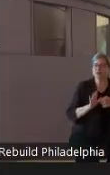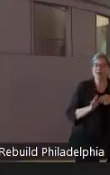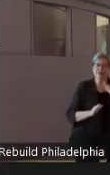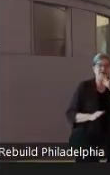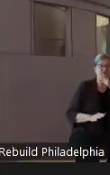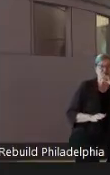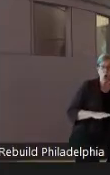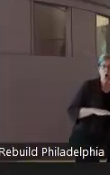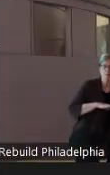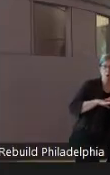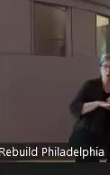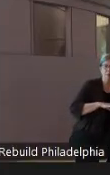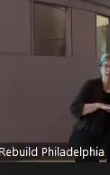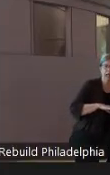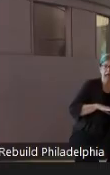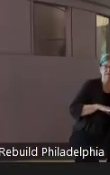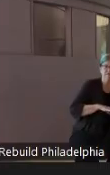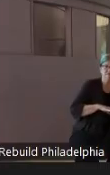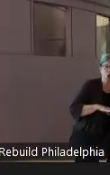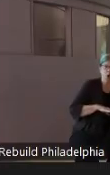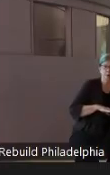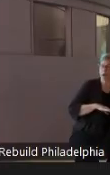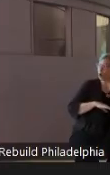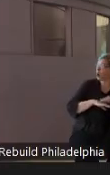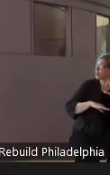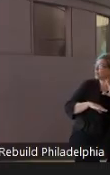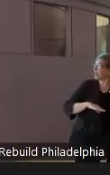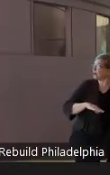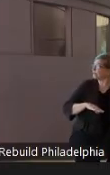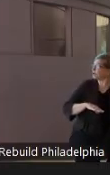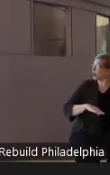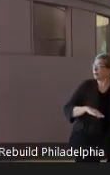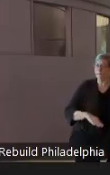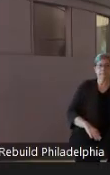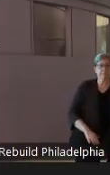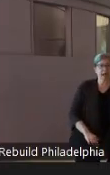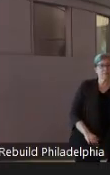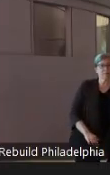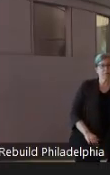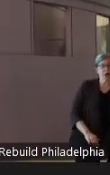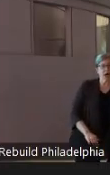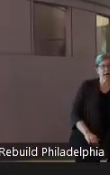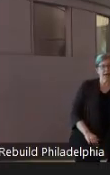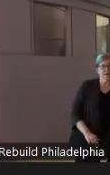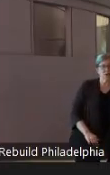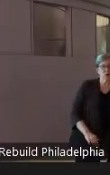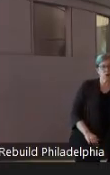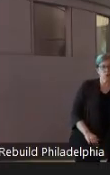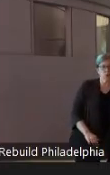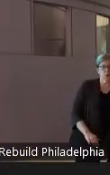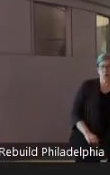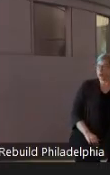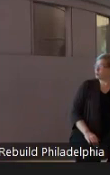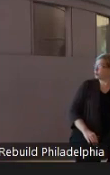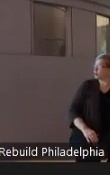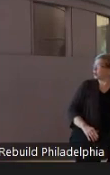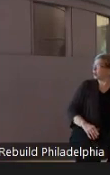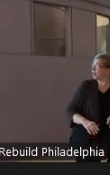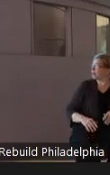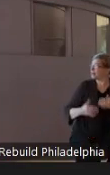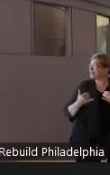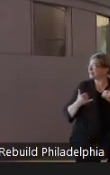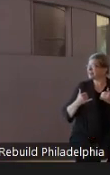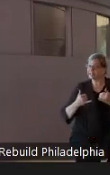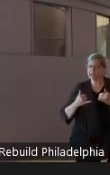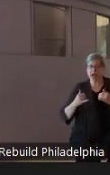on the left side of the aerial on Belmont Avenue. The existing parking is on the east